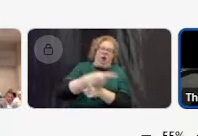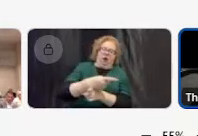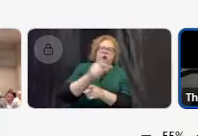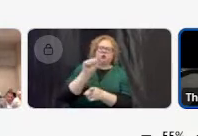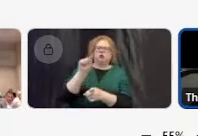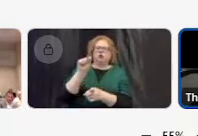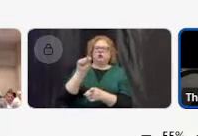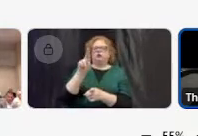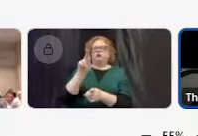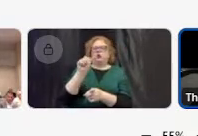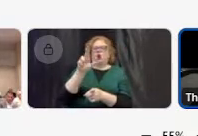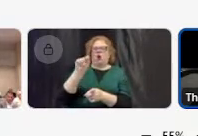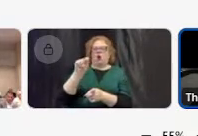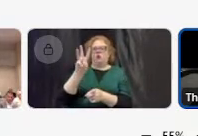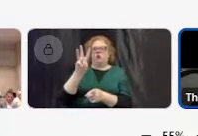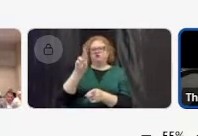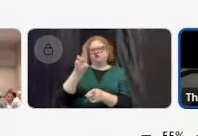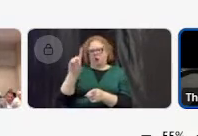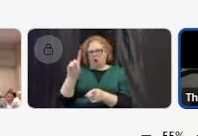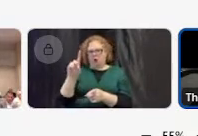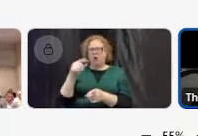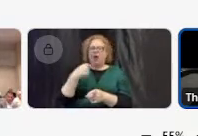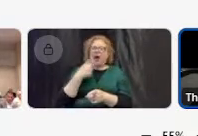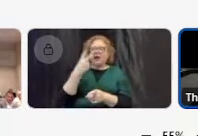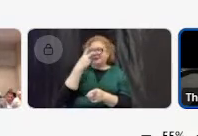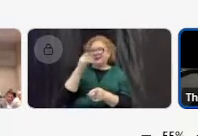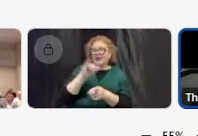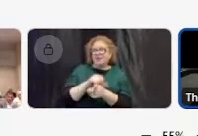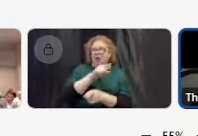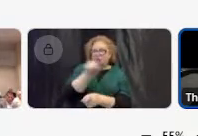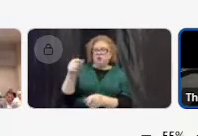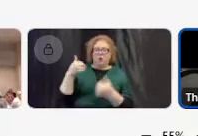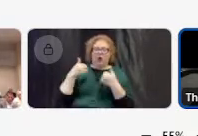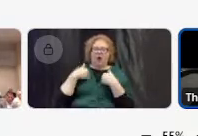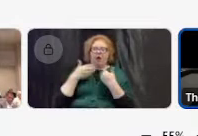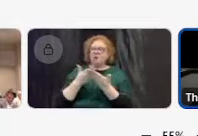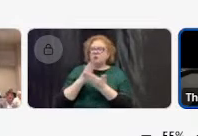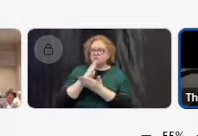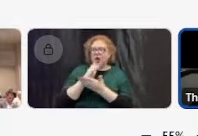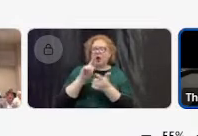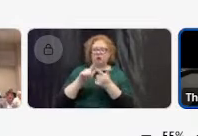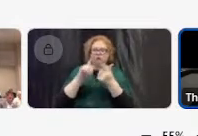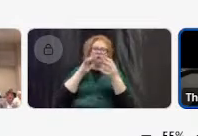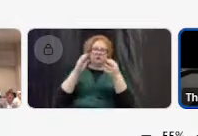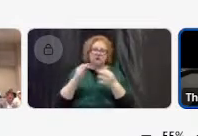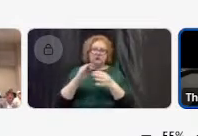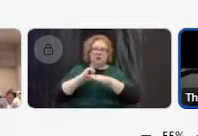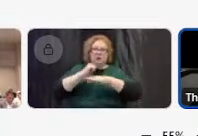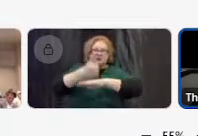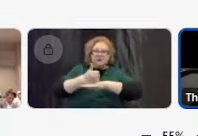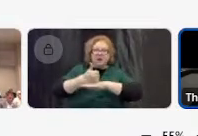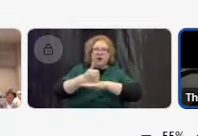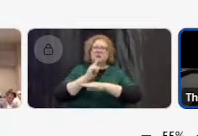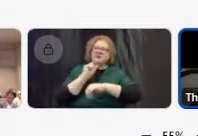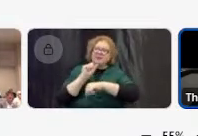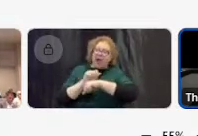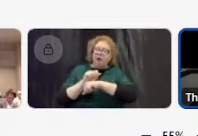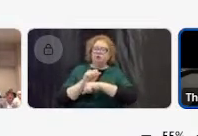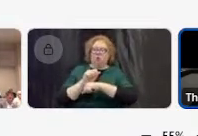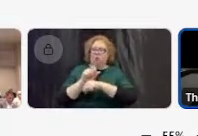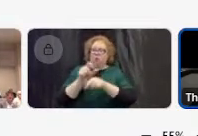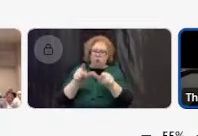I concede that the Planning Commission has the right to establish the actual location of this